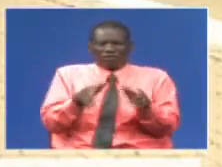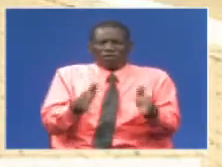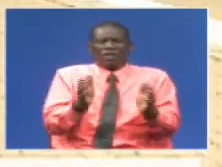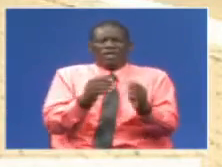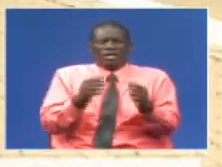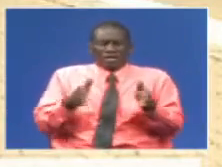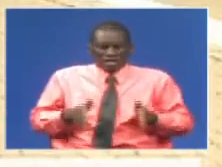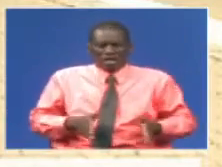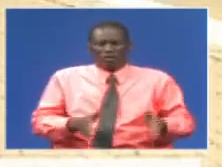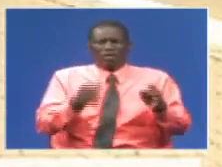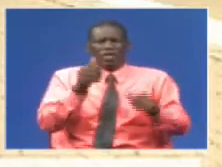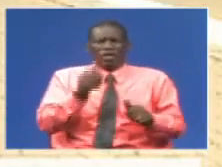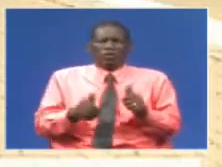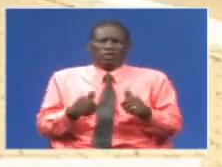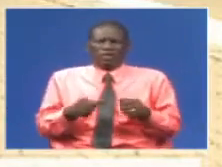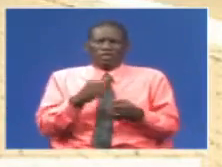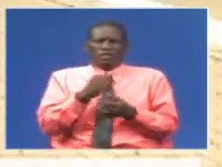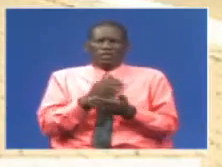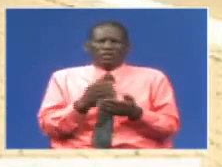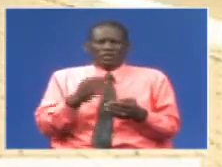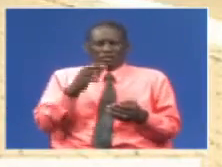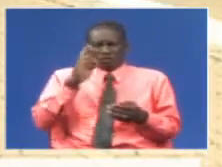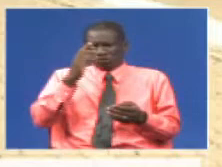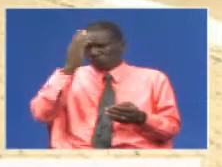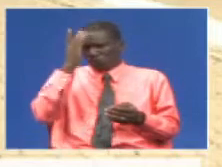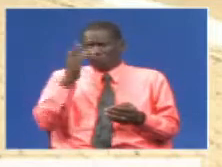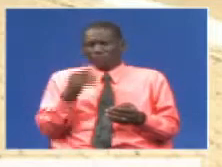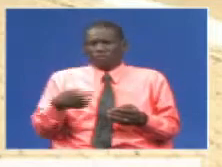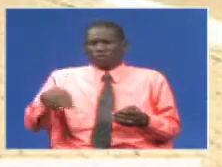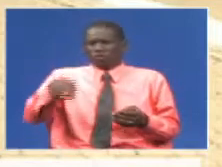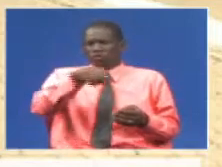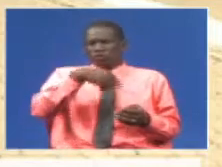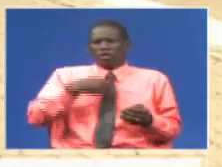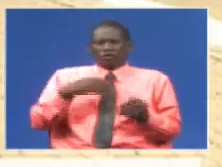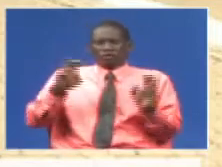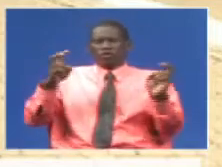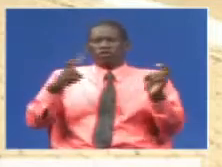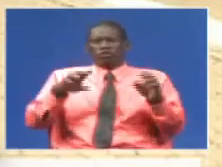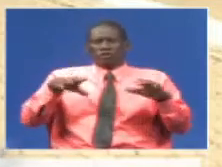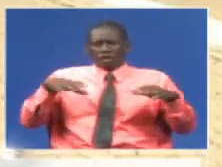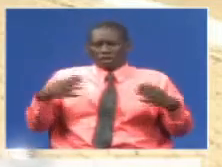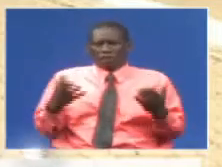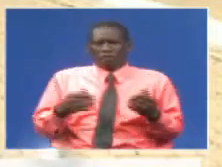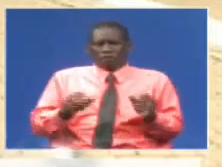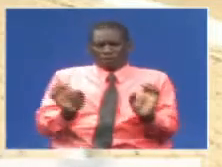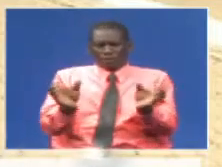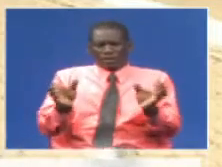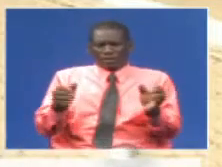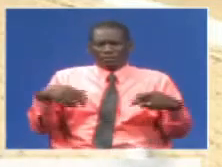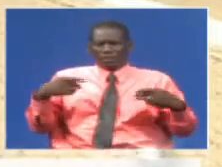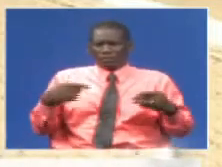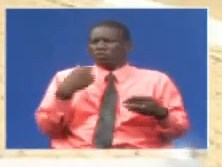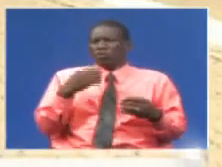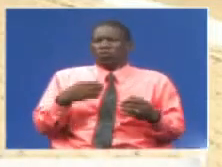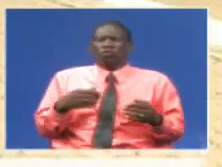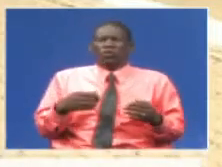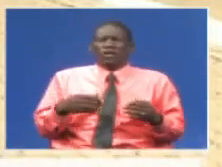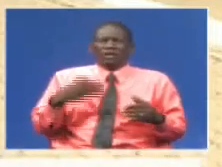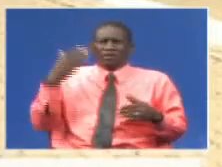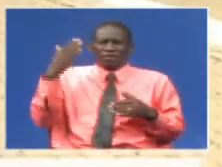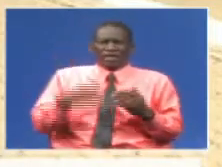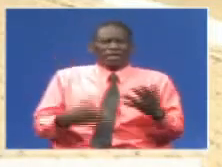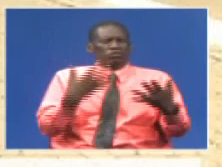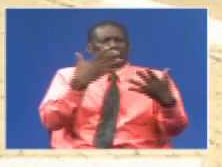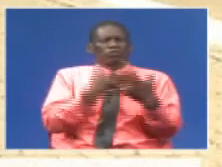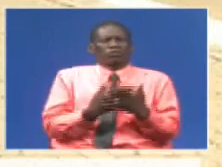way that serves, because there are even issues around journalists who ended up in